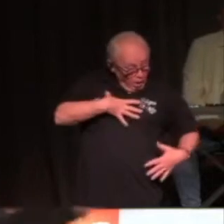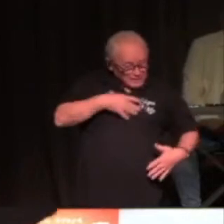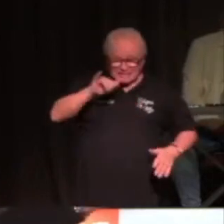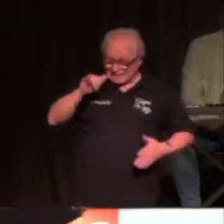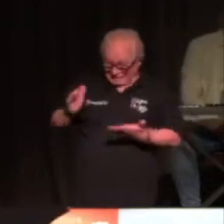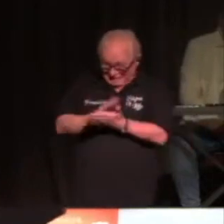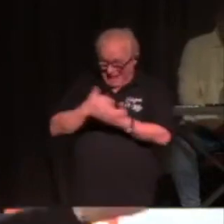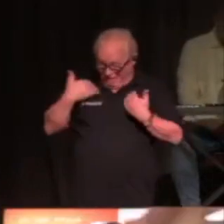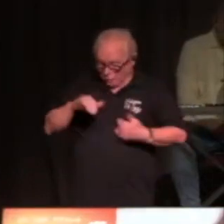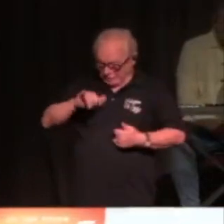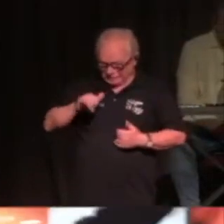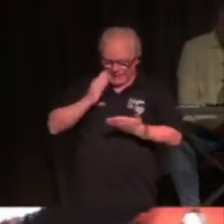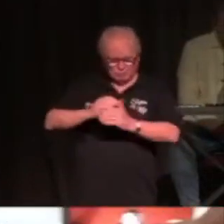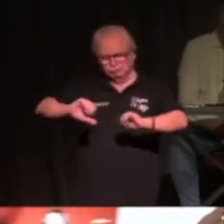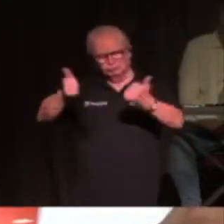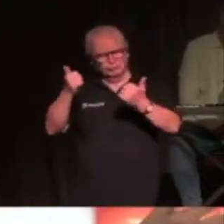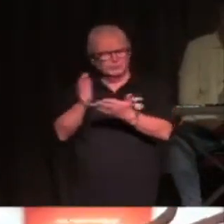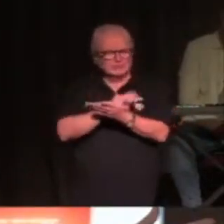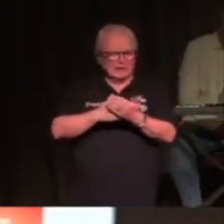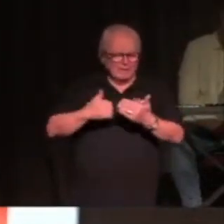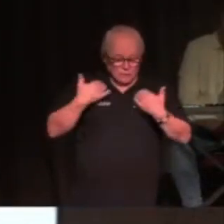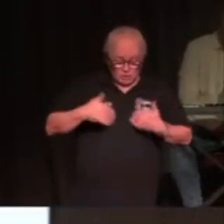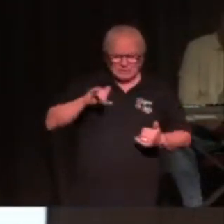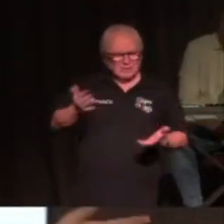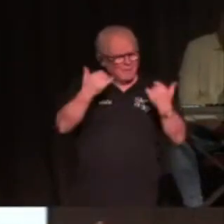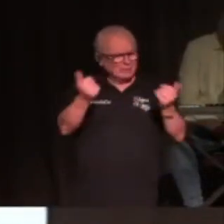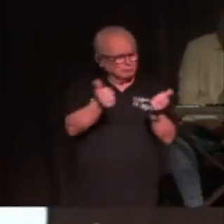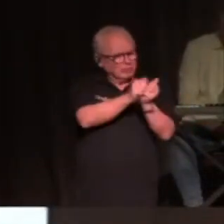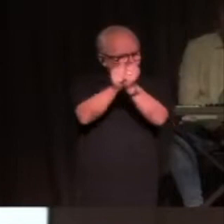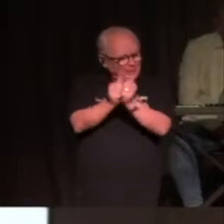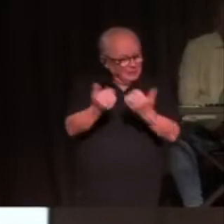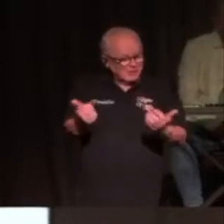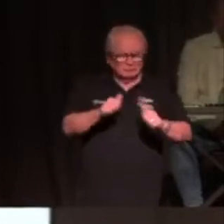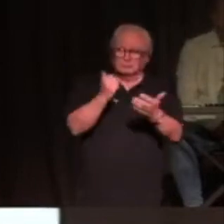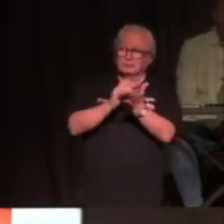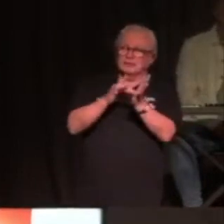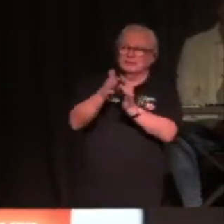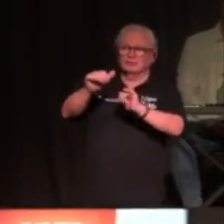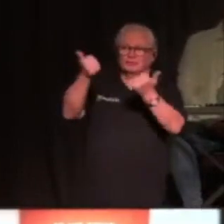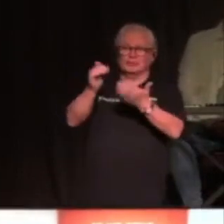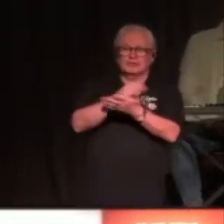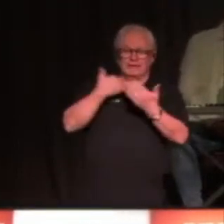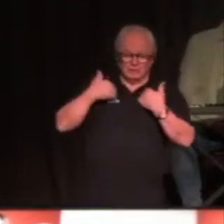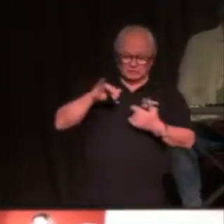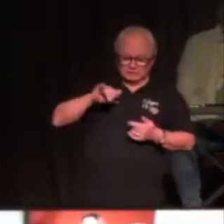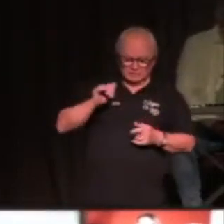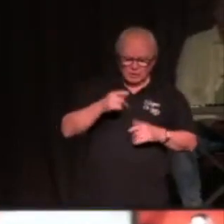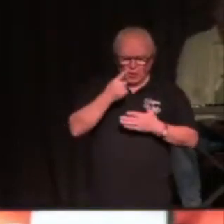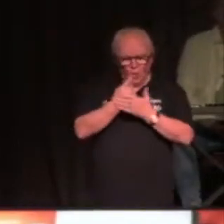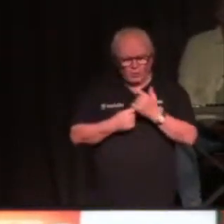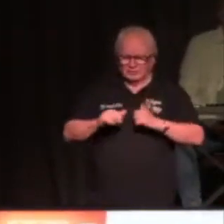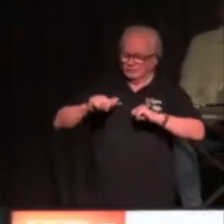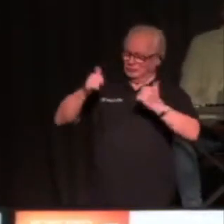Savior. And I tell you, he's a good one. Come on. I said he's a good one. He's a good Savior. Not only is